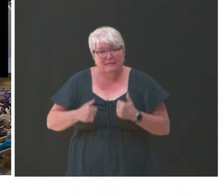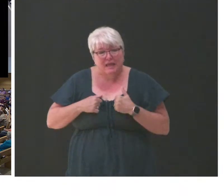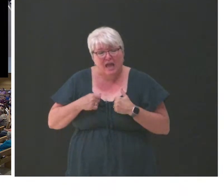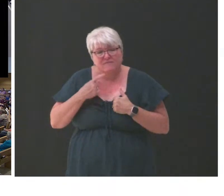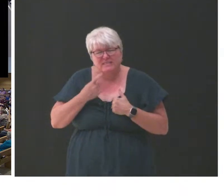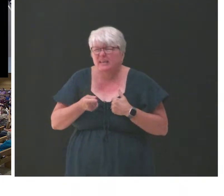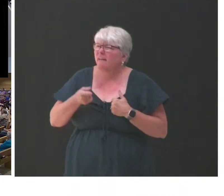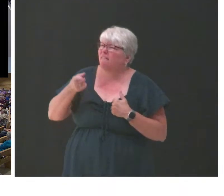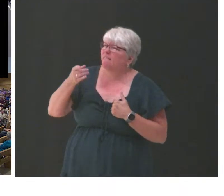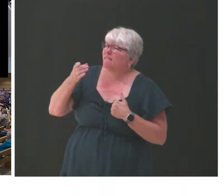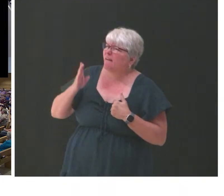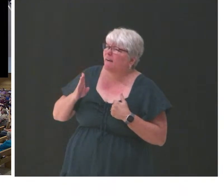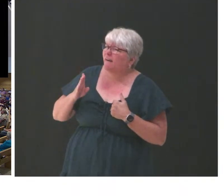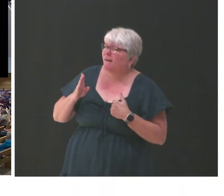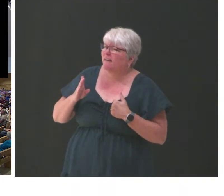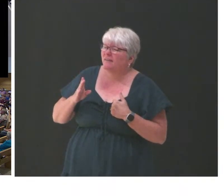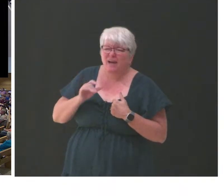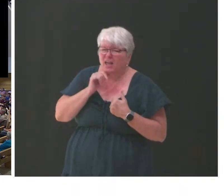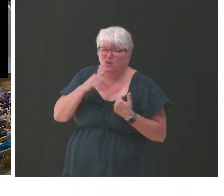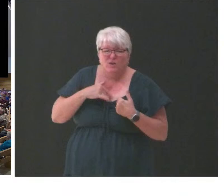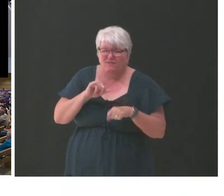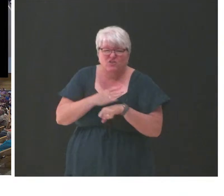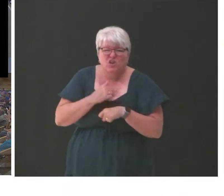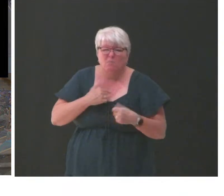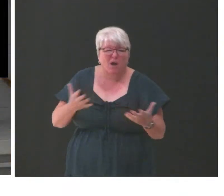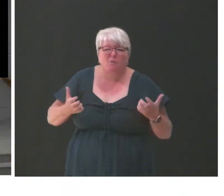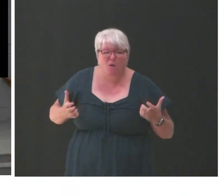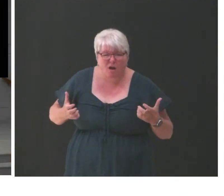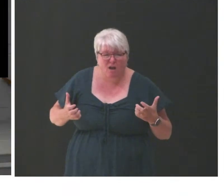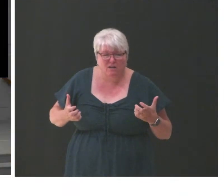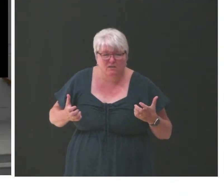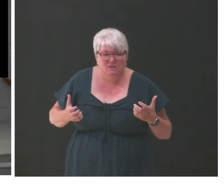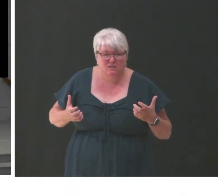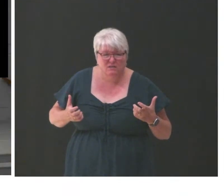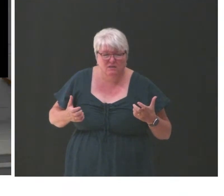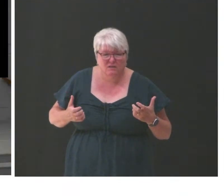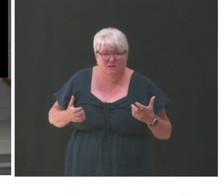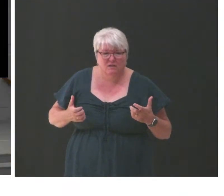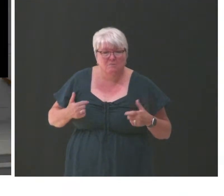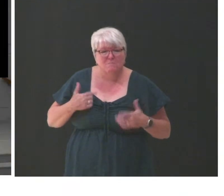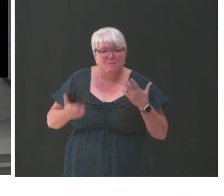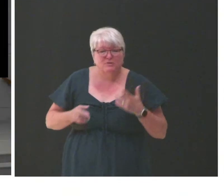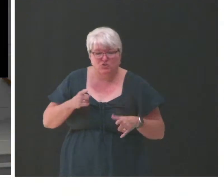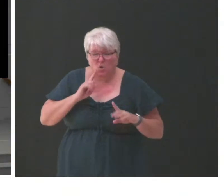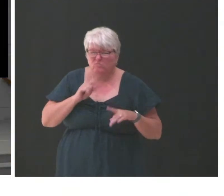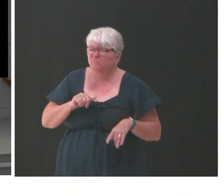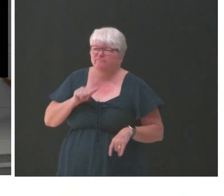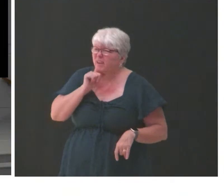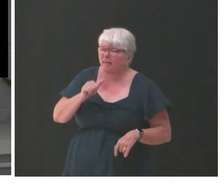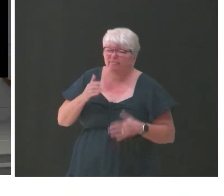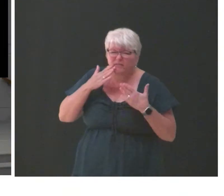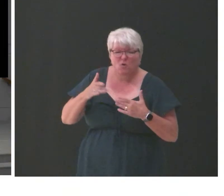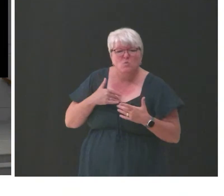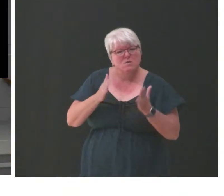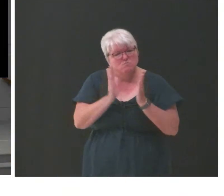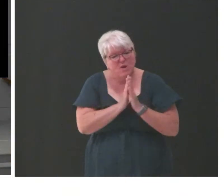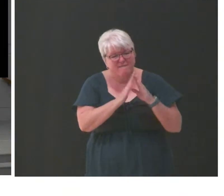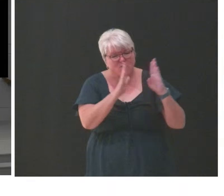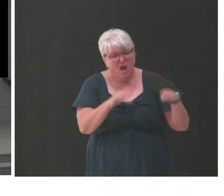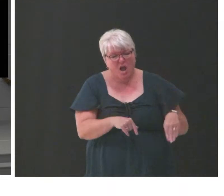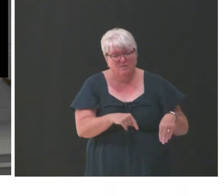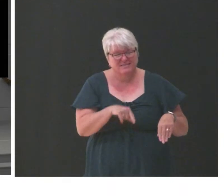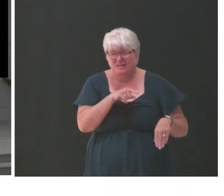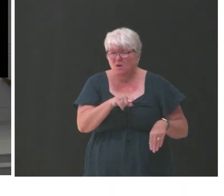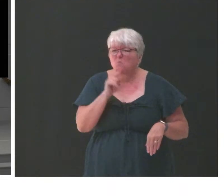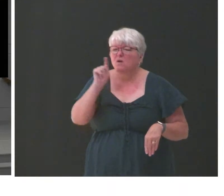God, I don't have the job I want, therefore I ain't worshiping You. We can become so ungrateful. We prayed for that house, but now there's a bigger, better